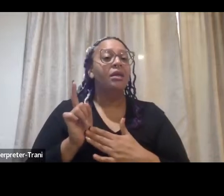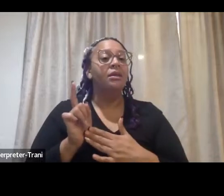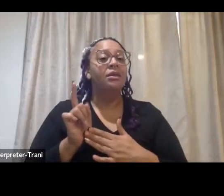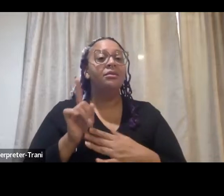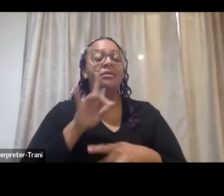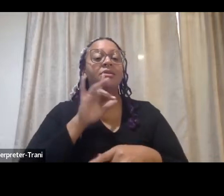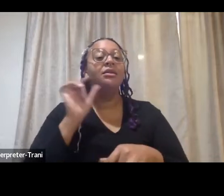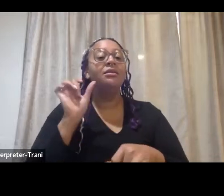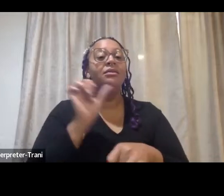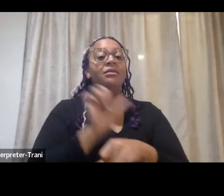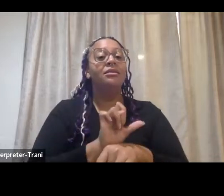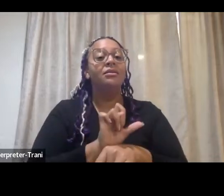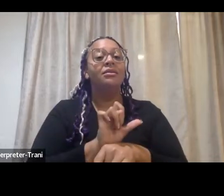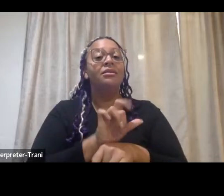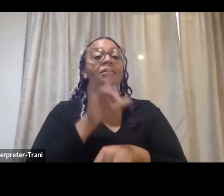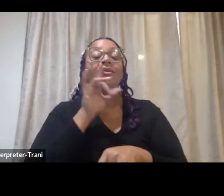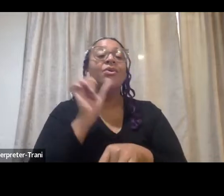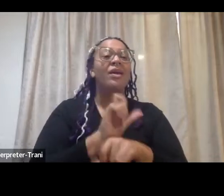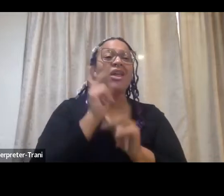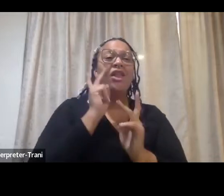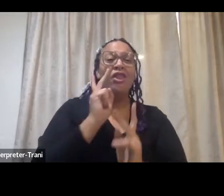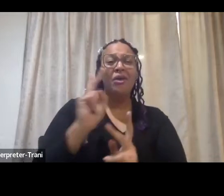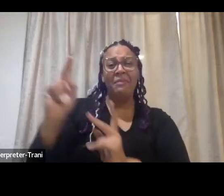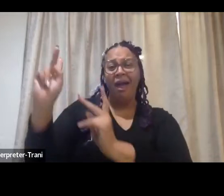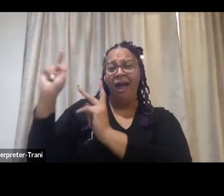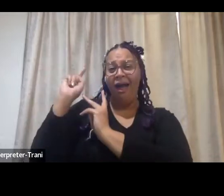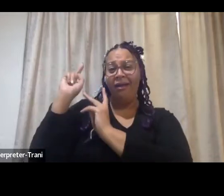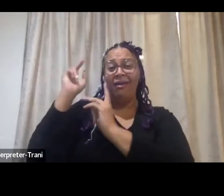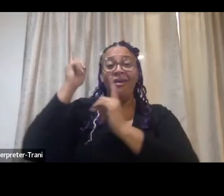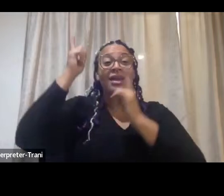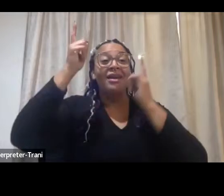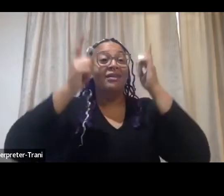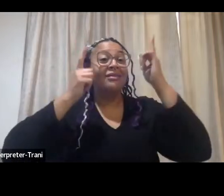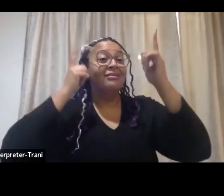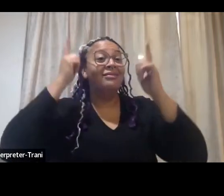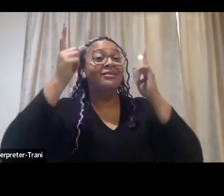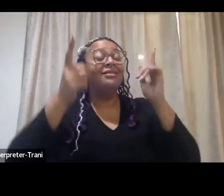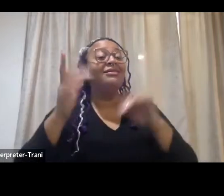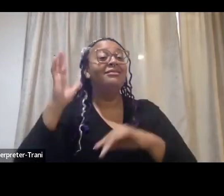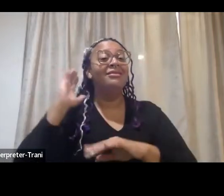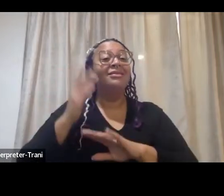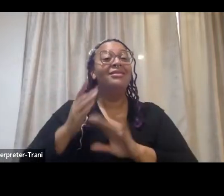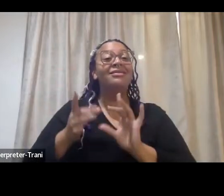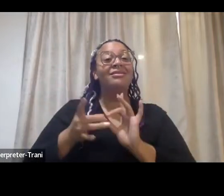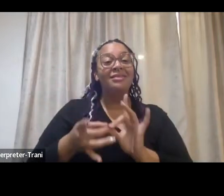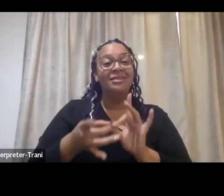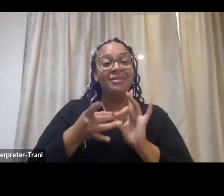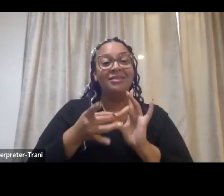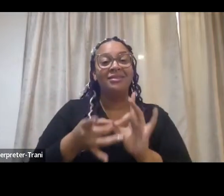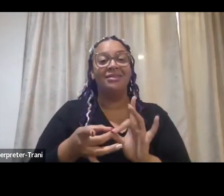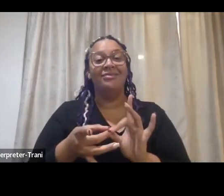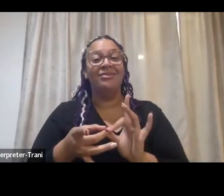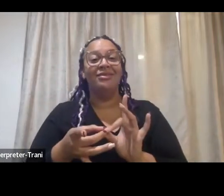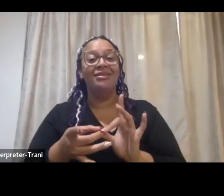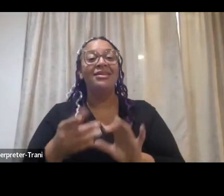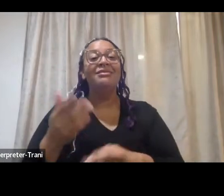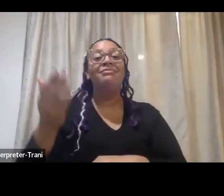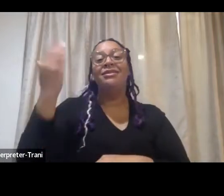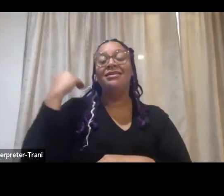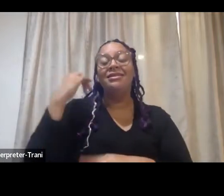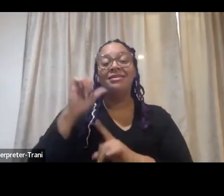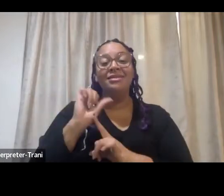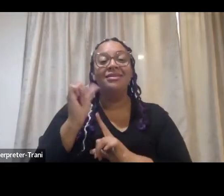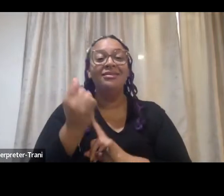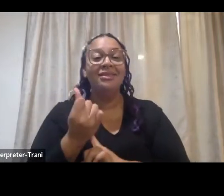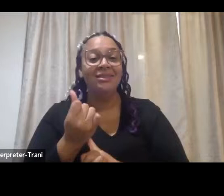back and consider past relationships, past situations that